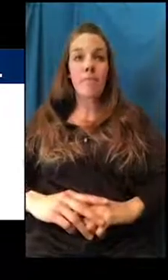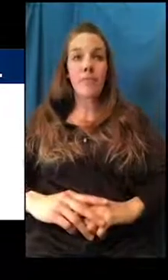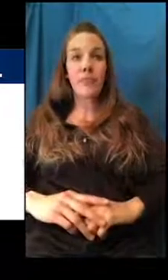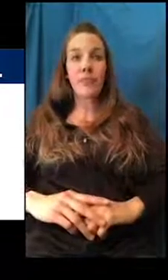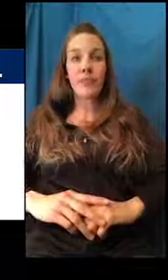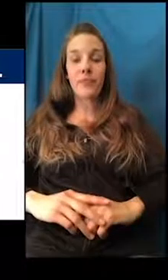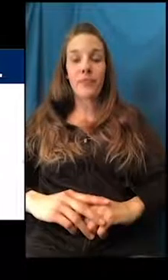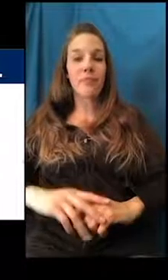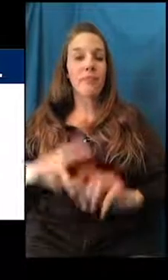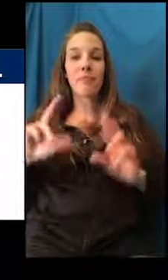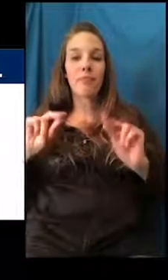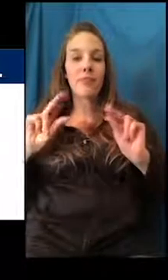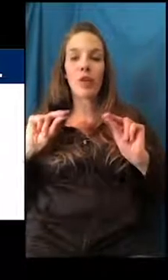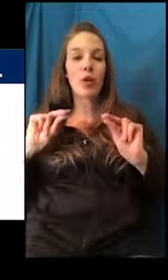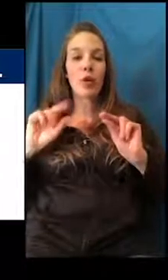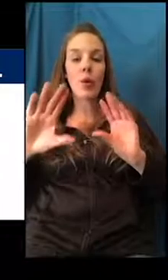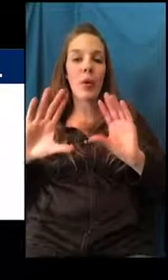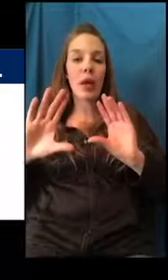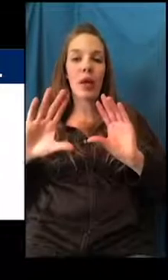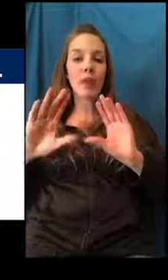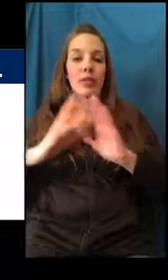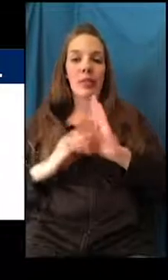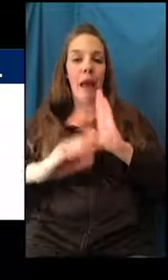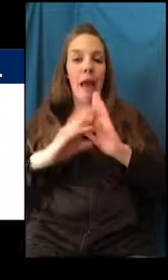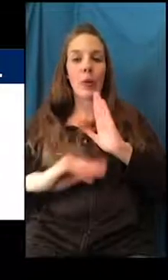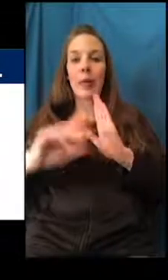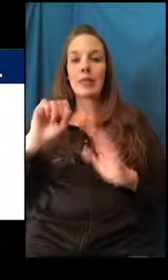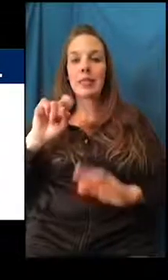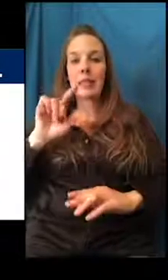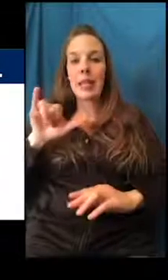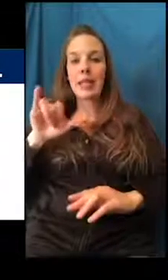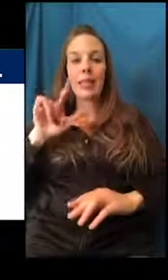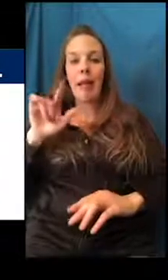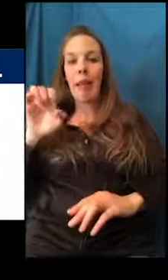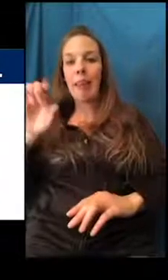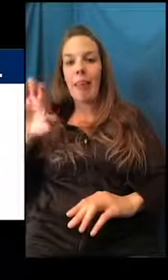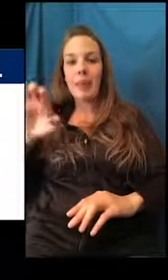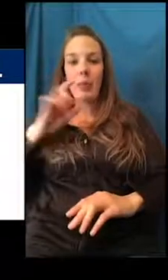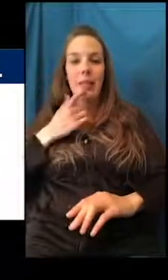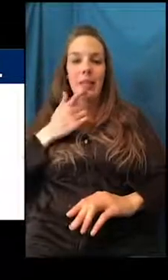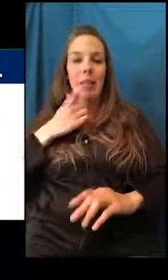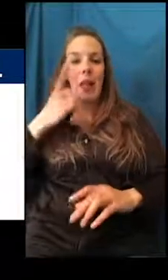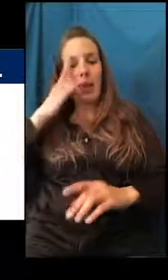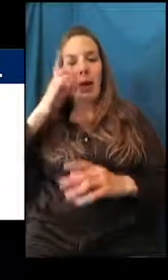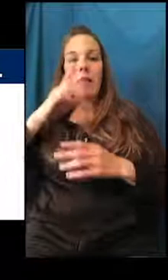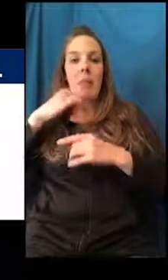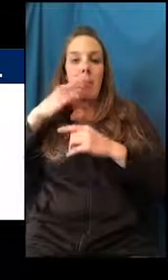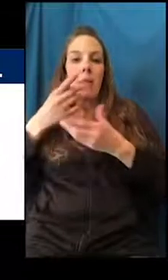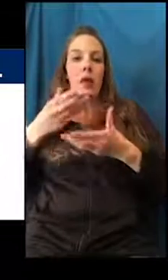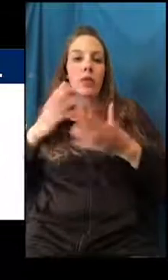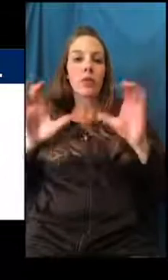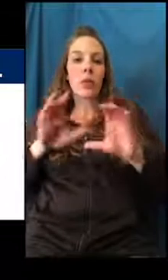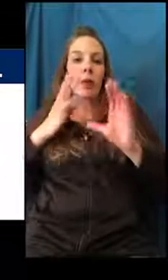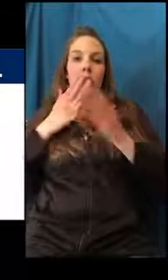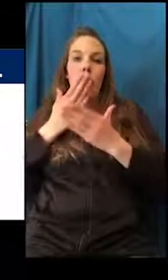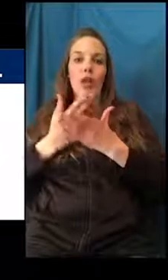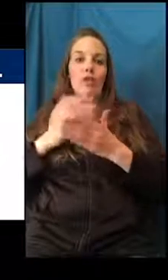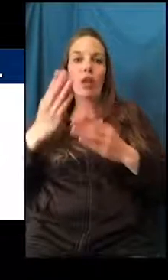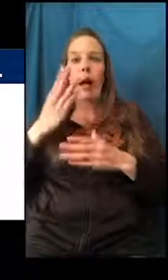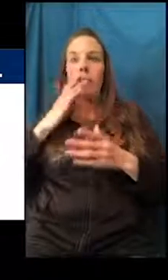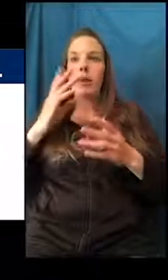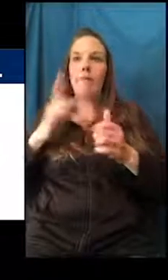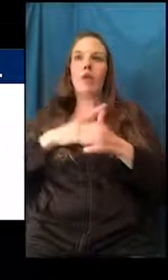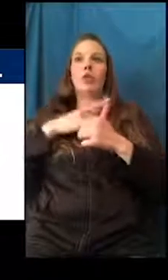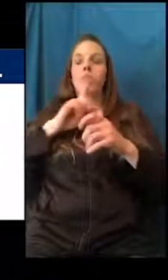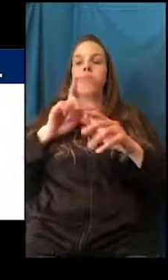No, just echo what Stacy and Leslie said. And I think the public's doing a good job. Initially, a lot of people were showing up just to get tested,